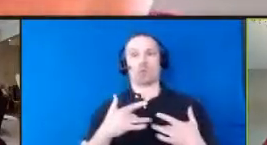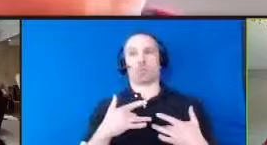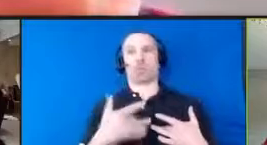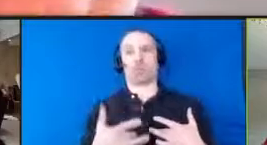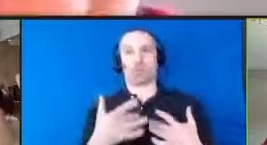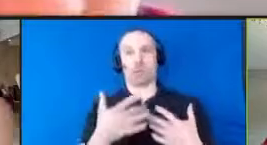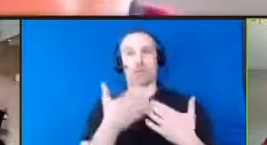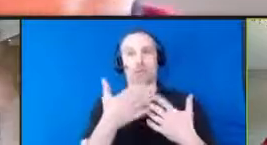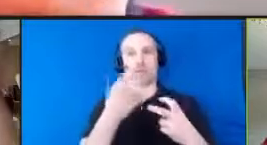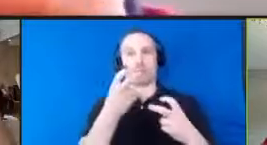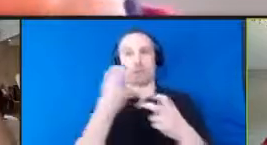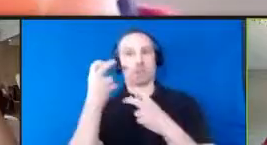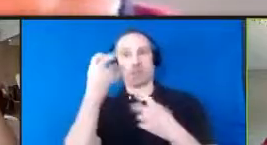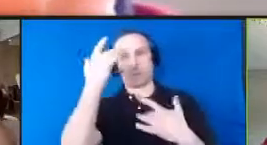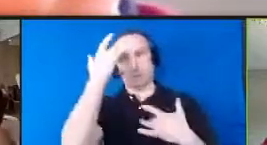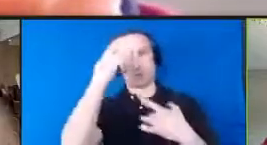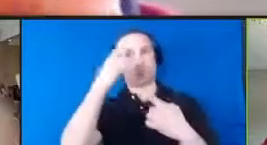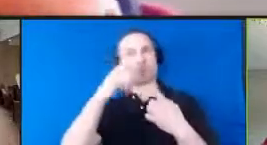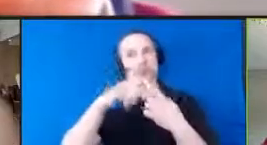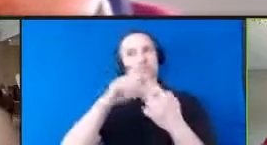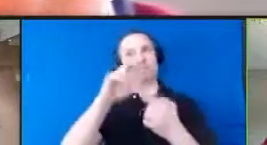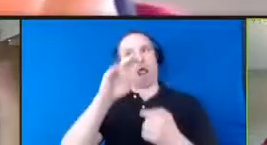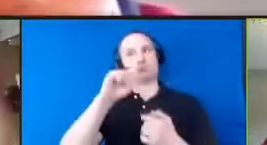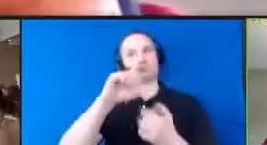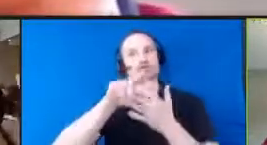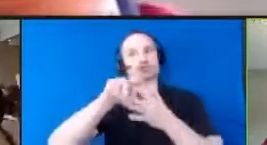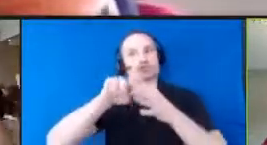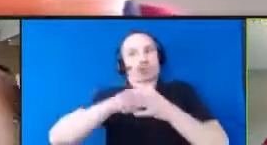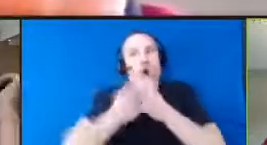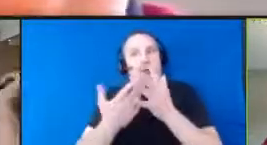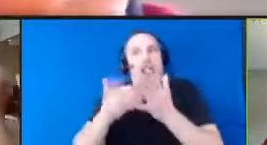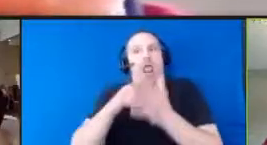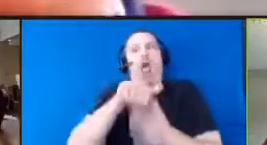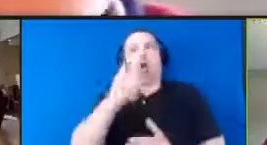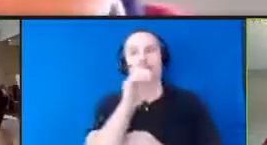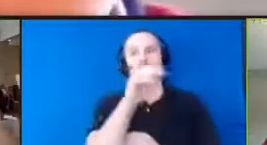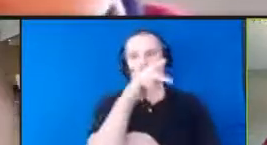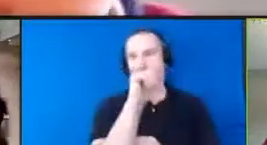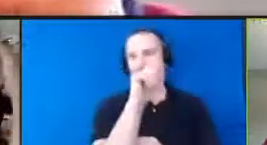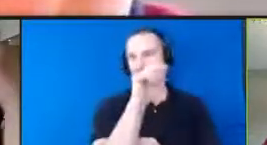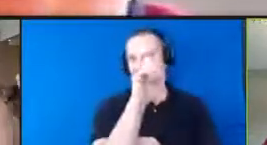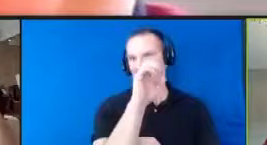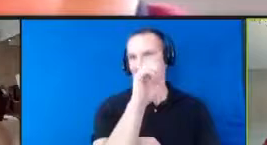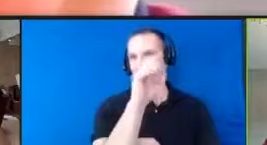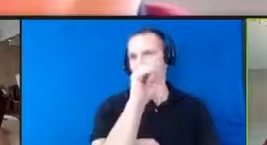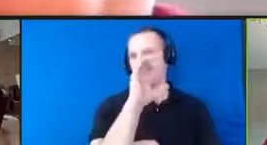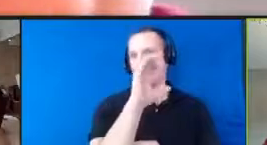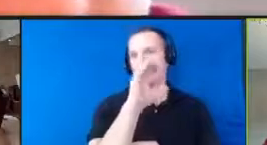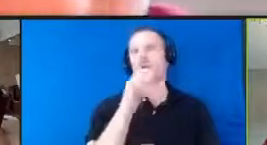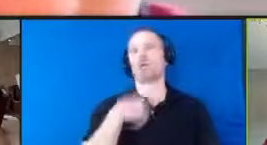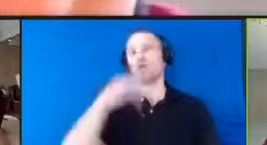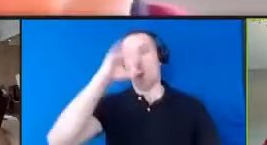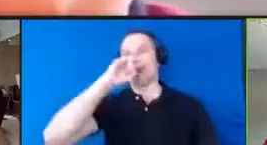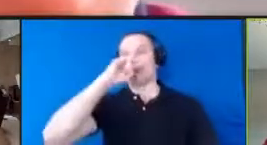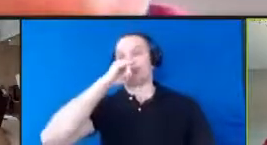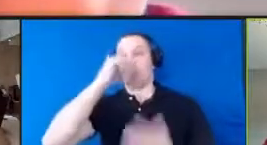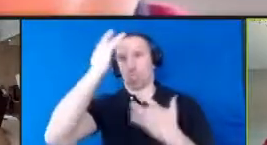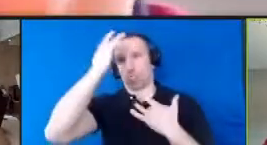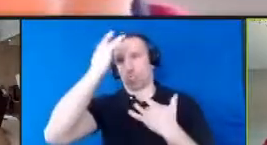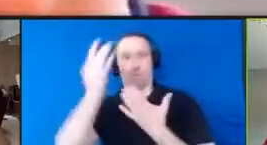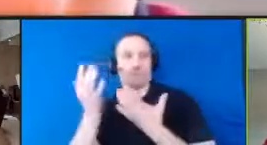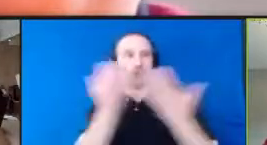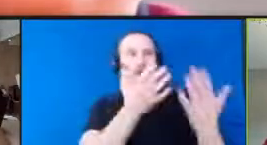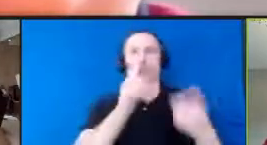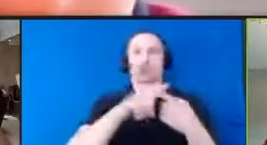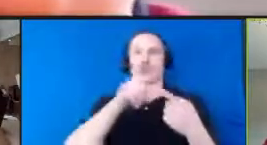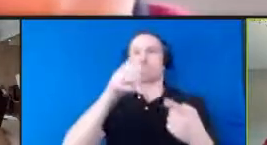pandemic. We do know that kids bring a lot of germs home to their parents and grandparents. You know, toddlers in preschool,